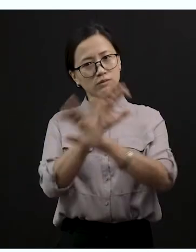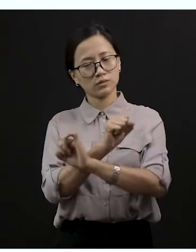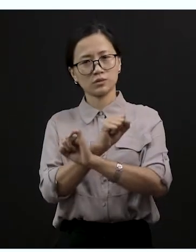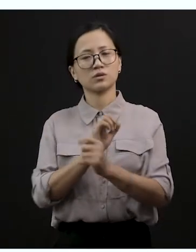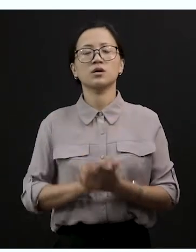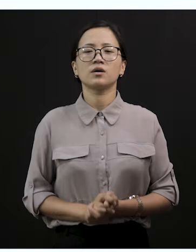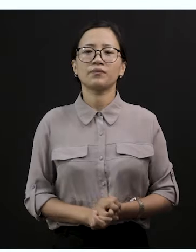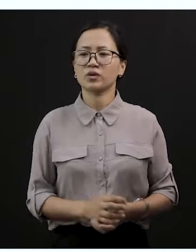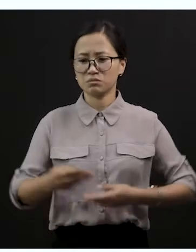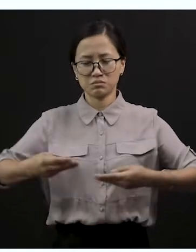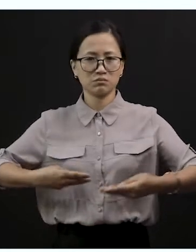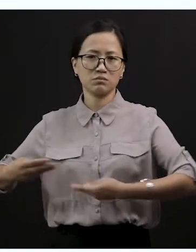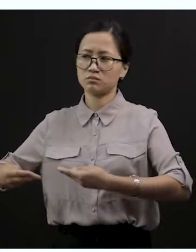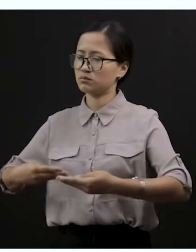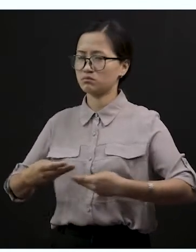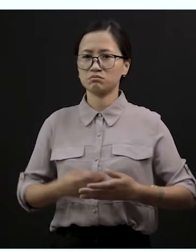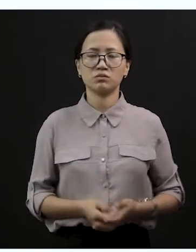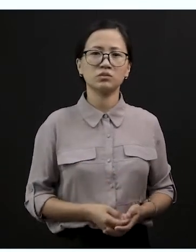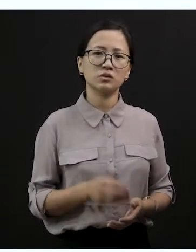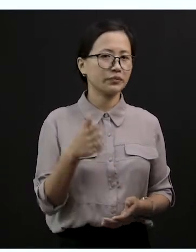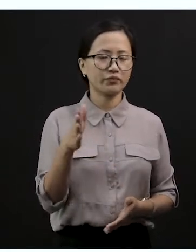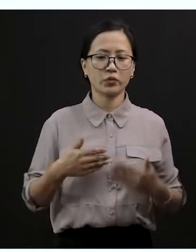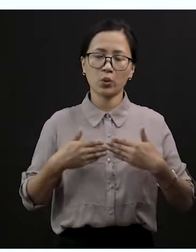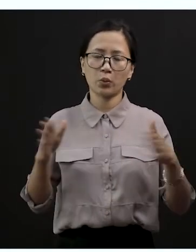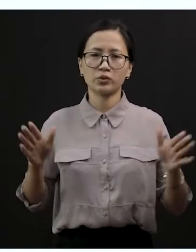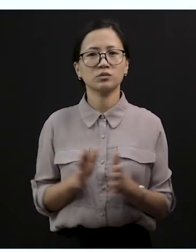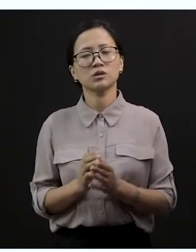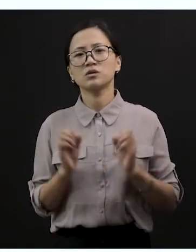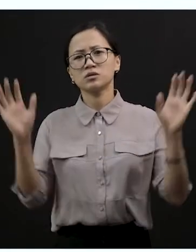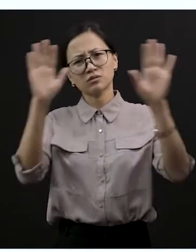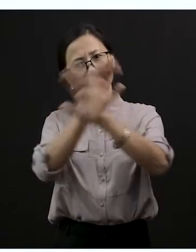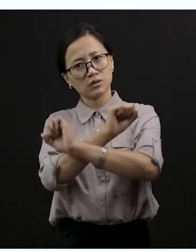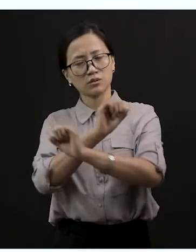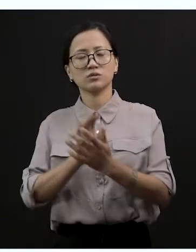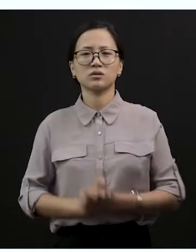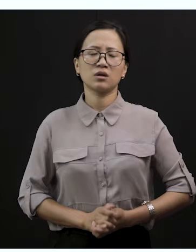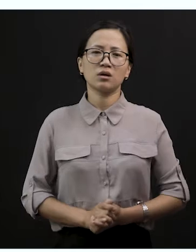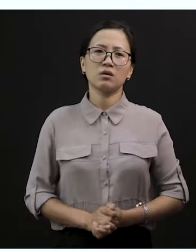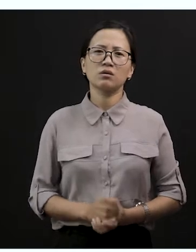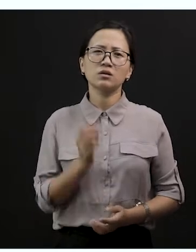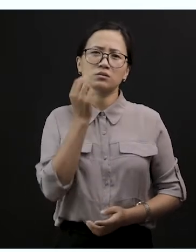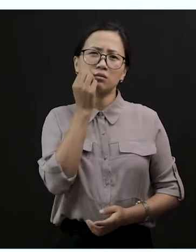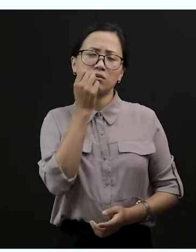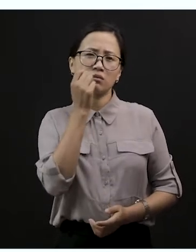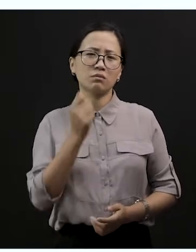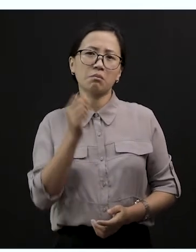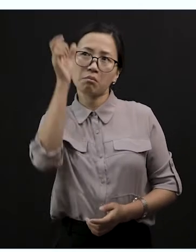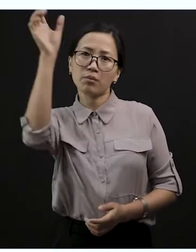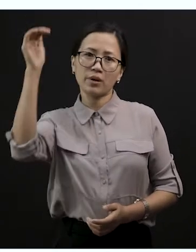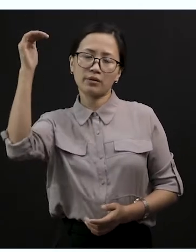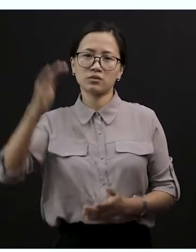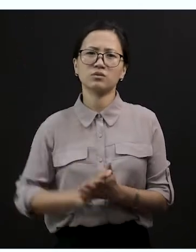nearby, and Lima don't want to go far away. Lima is a very lazy person, so he don't want to go far